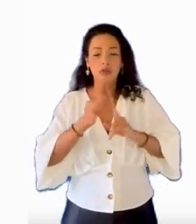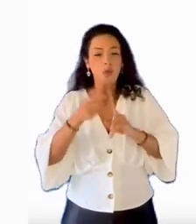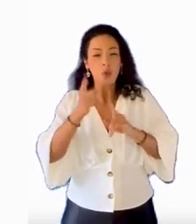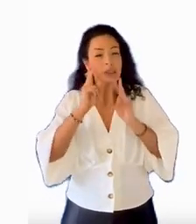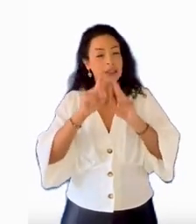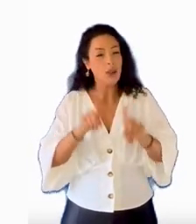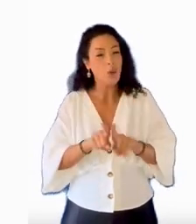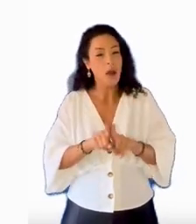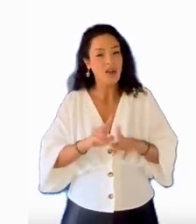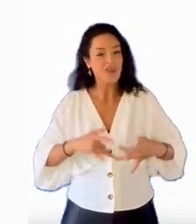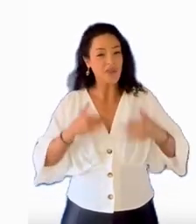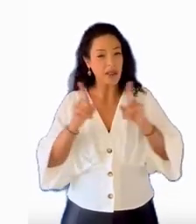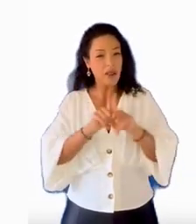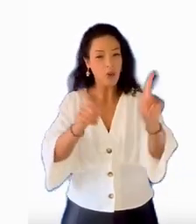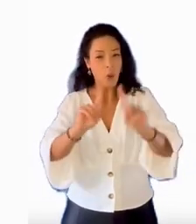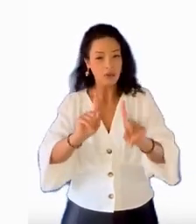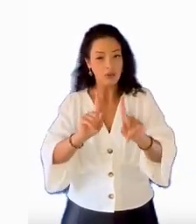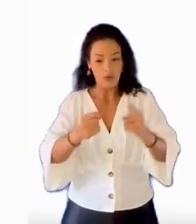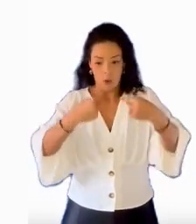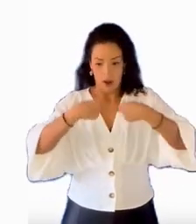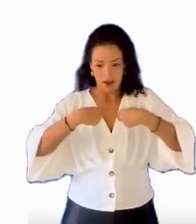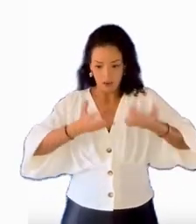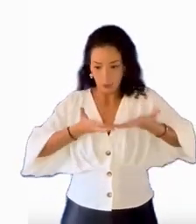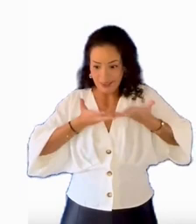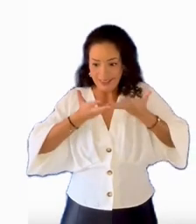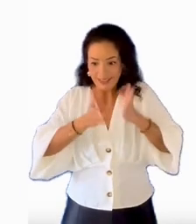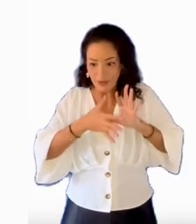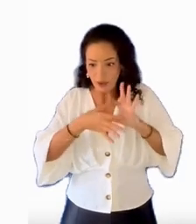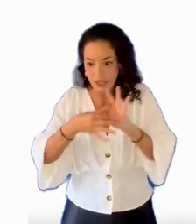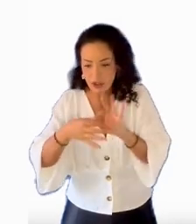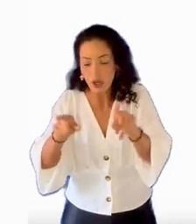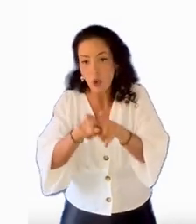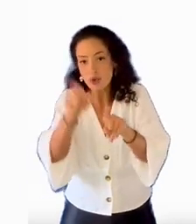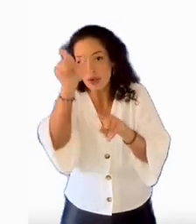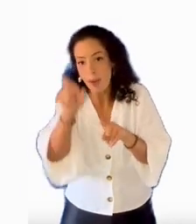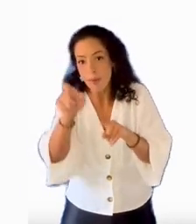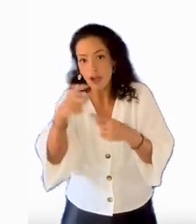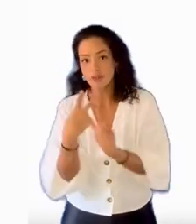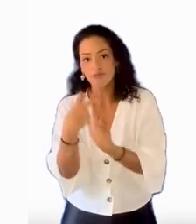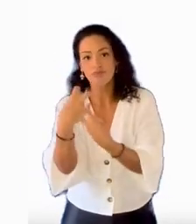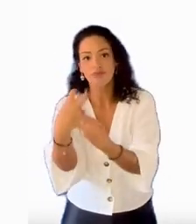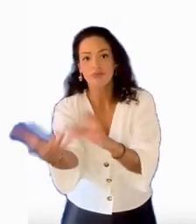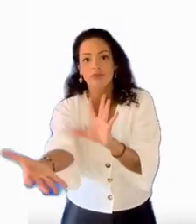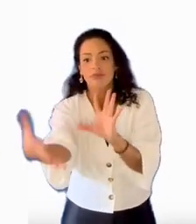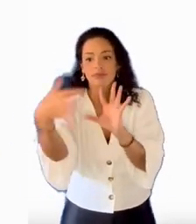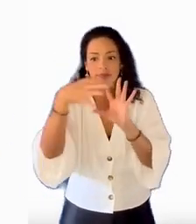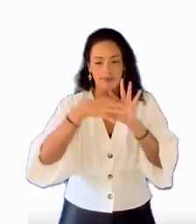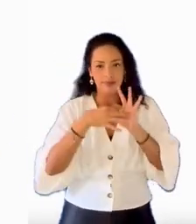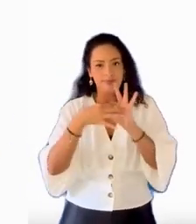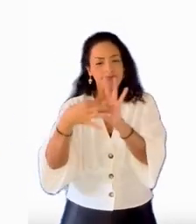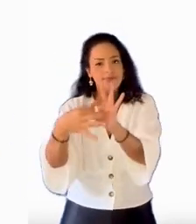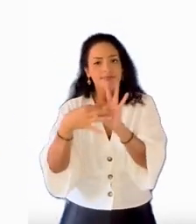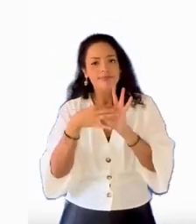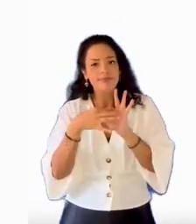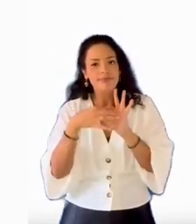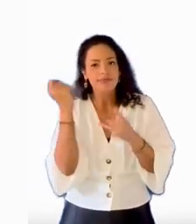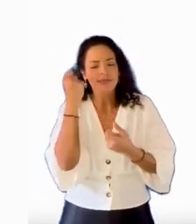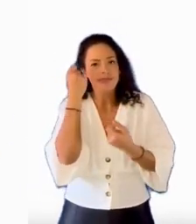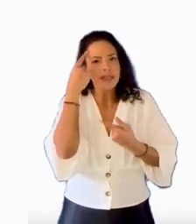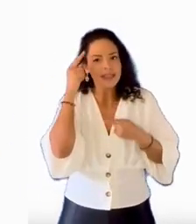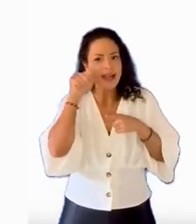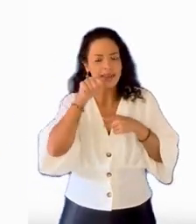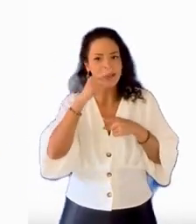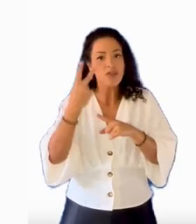and feels like both for us as the gift giver and for those who may receive it. Understanding this notion